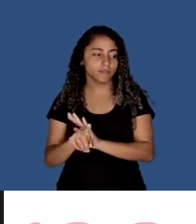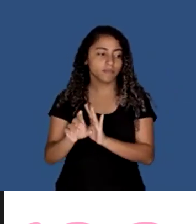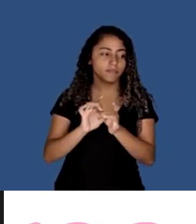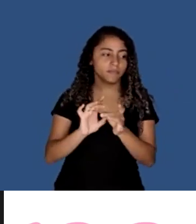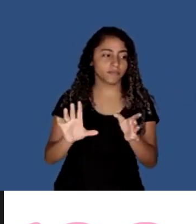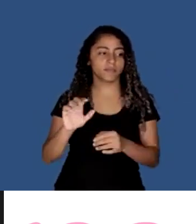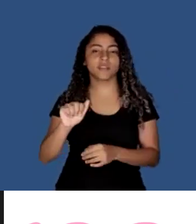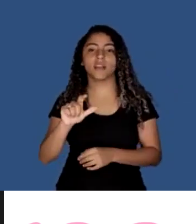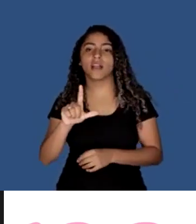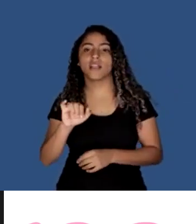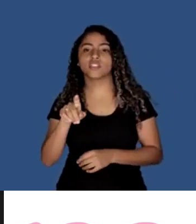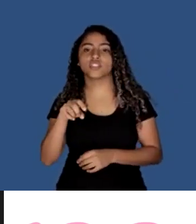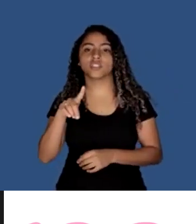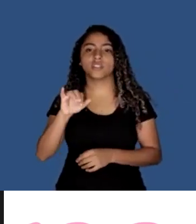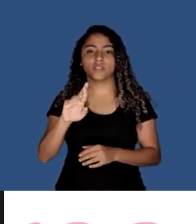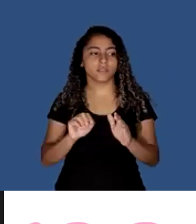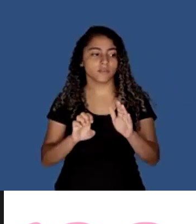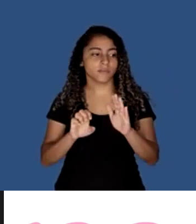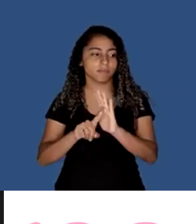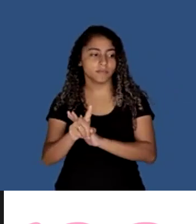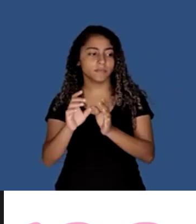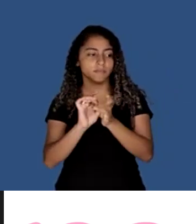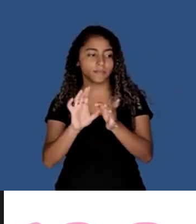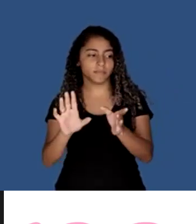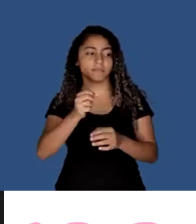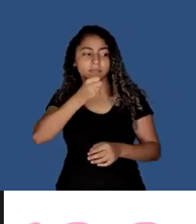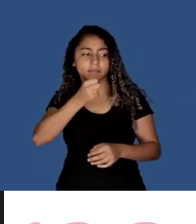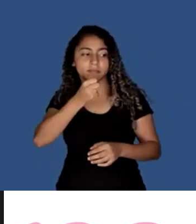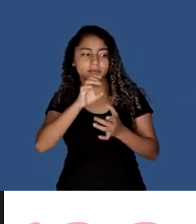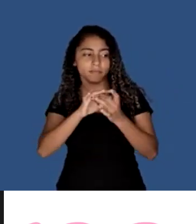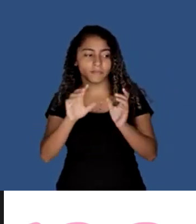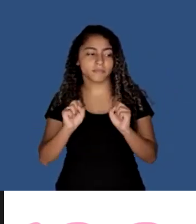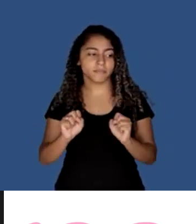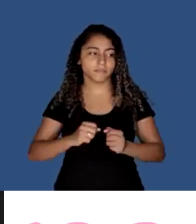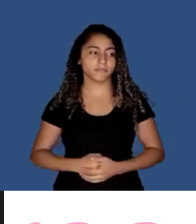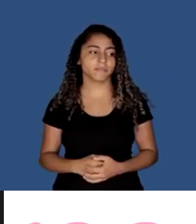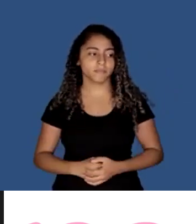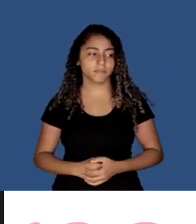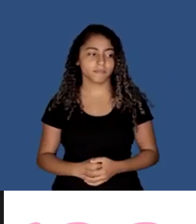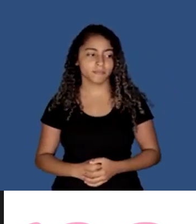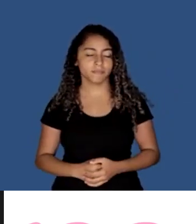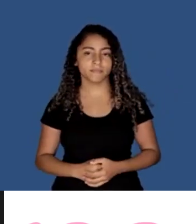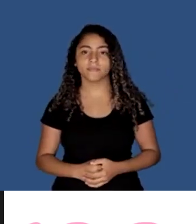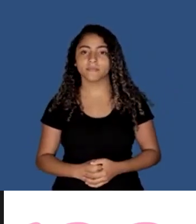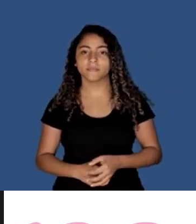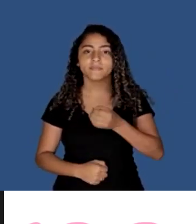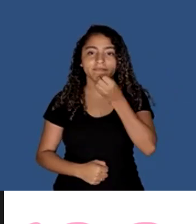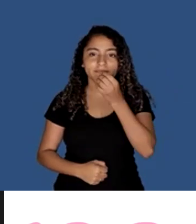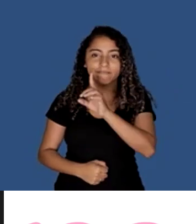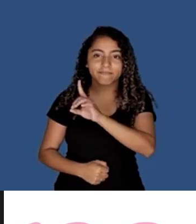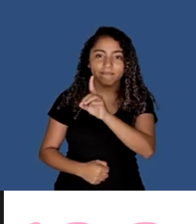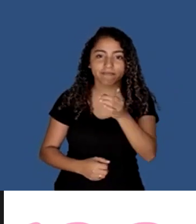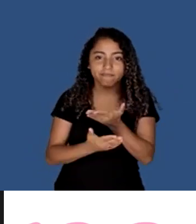by Alexandre from Morgan Stanley. Alexandre, over to you. Your mic's been enabled. Good